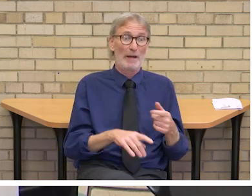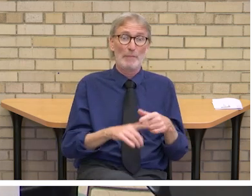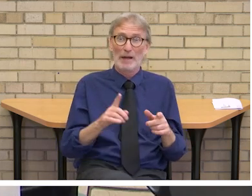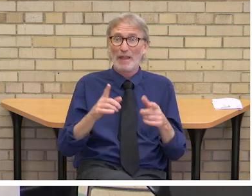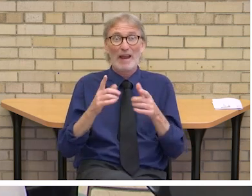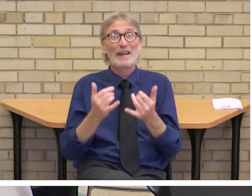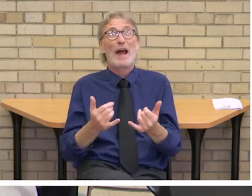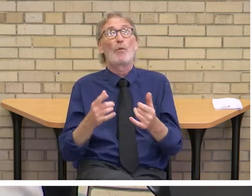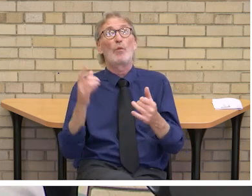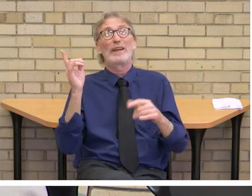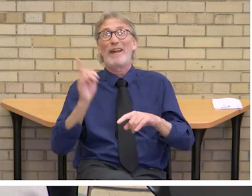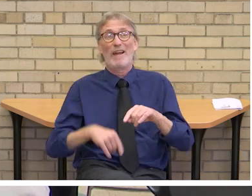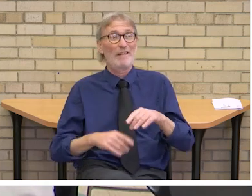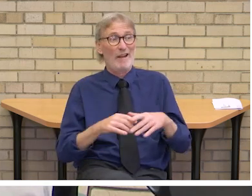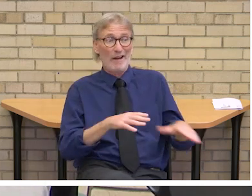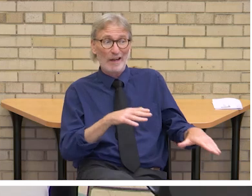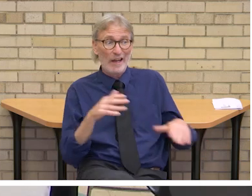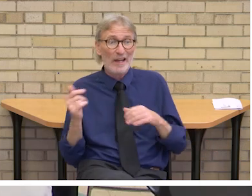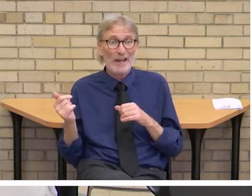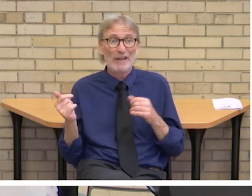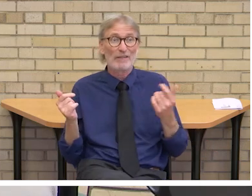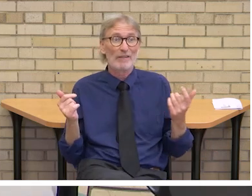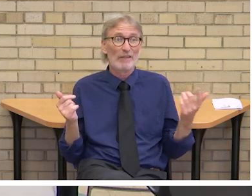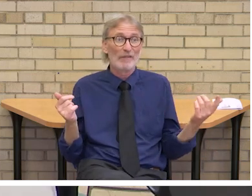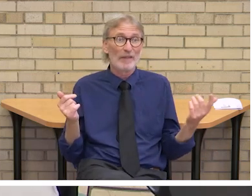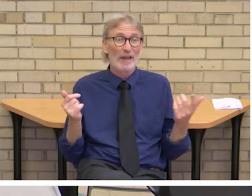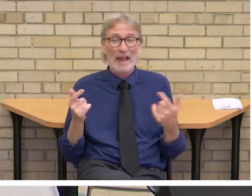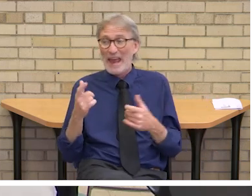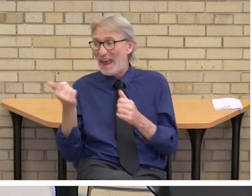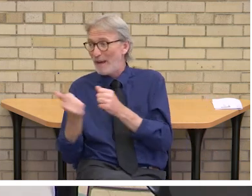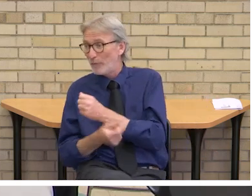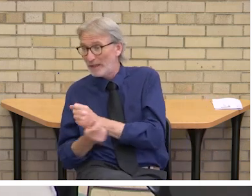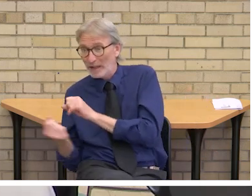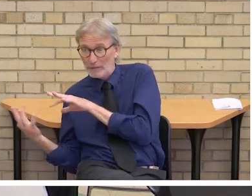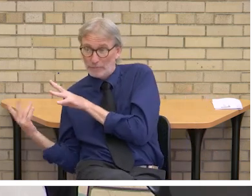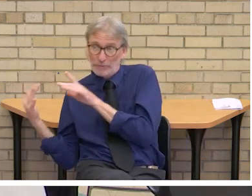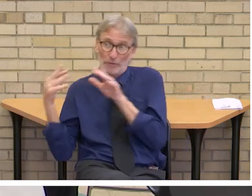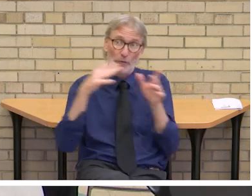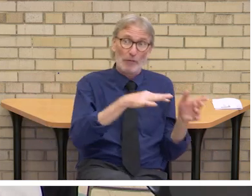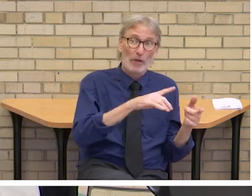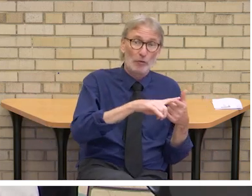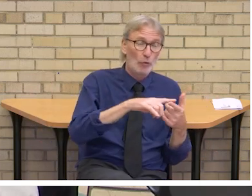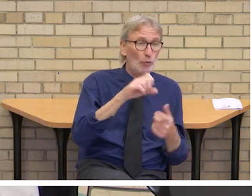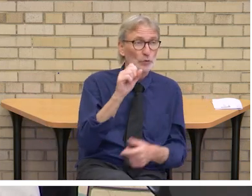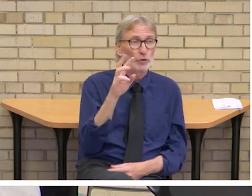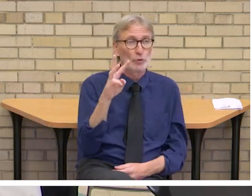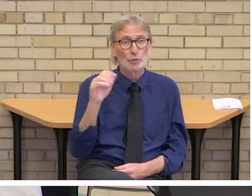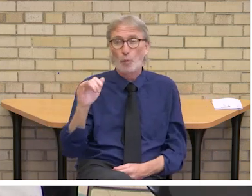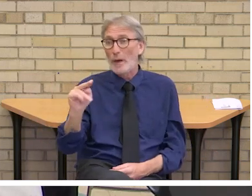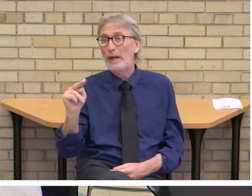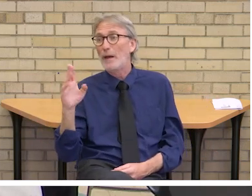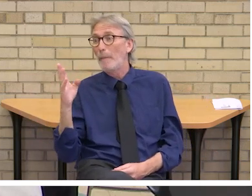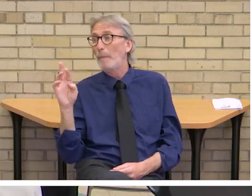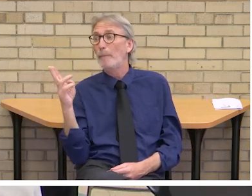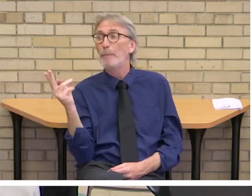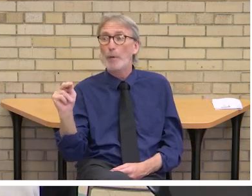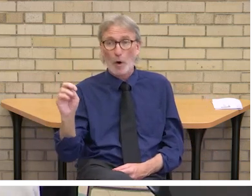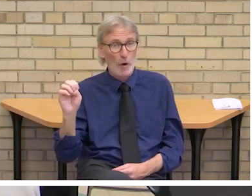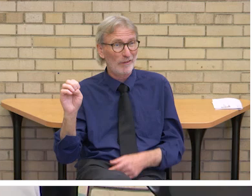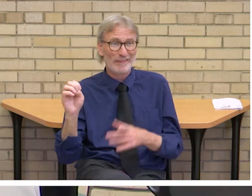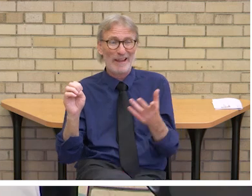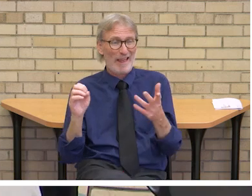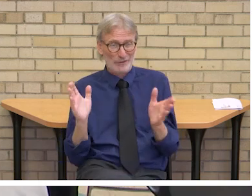through Oakland, and then you're pushing everything on Swinburne, and that's not a road that can handle all that traffic.